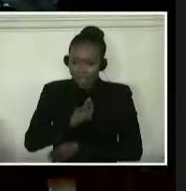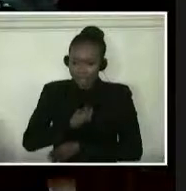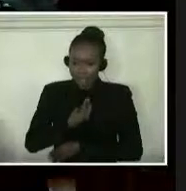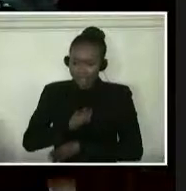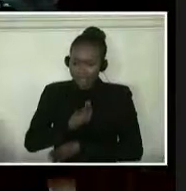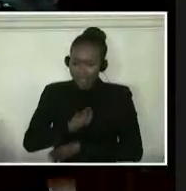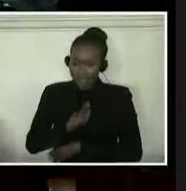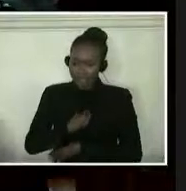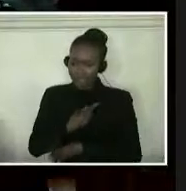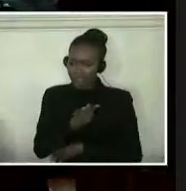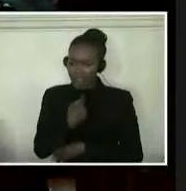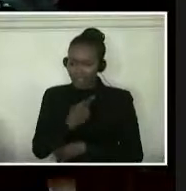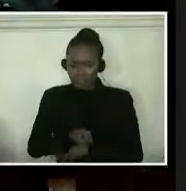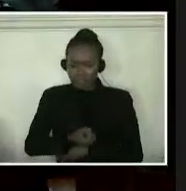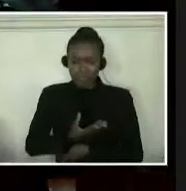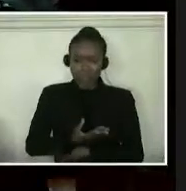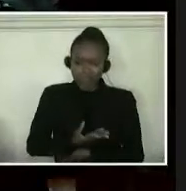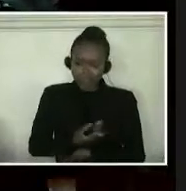because